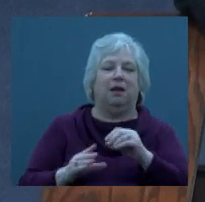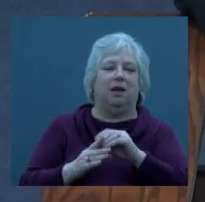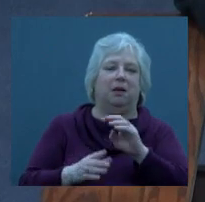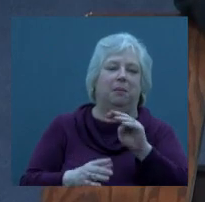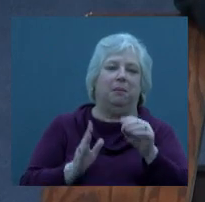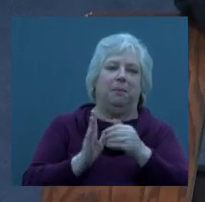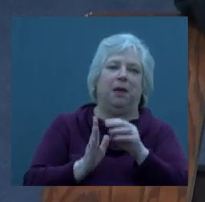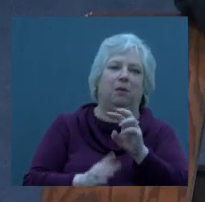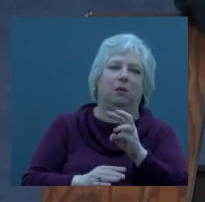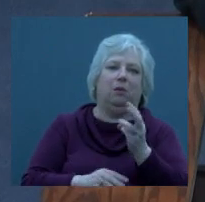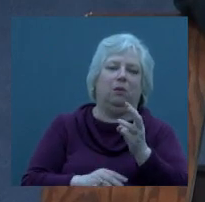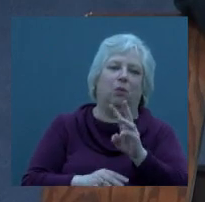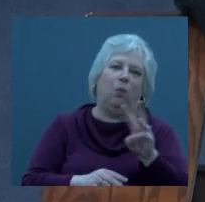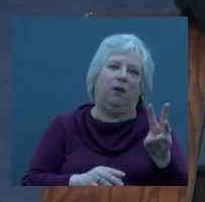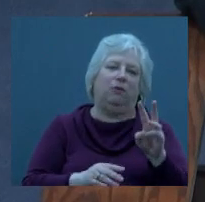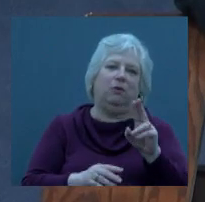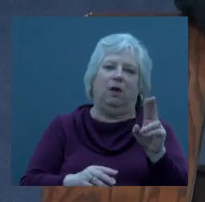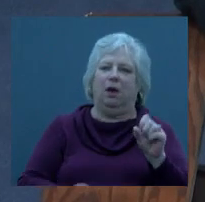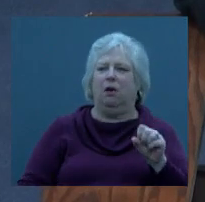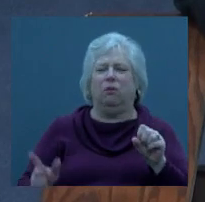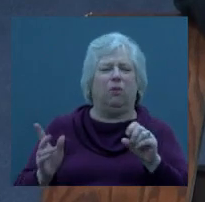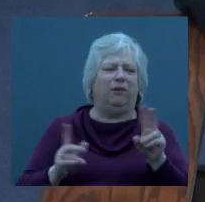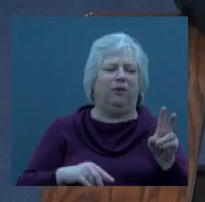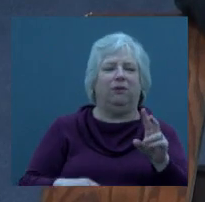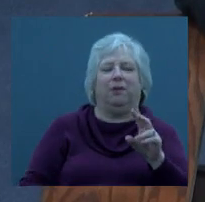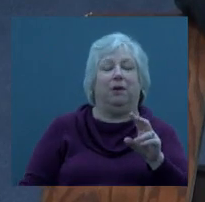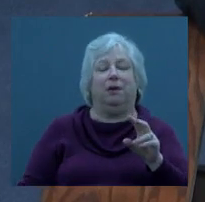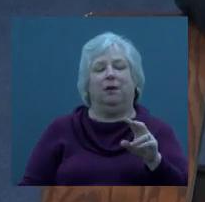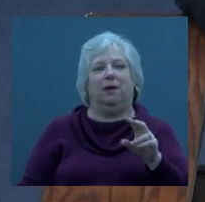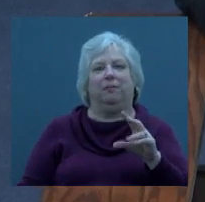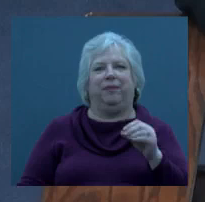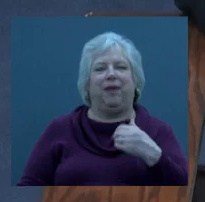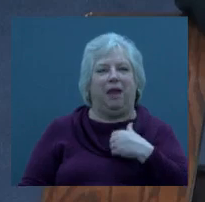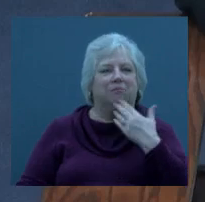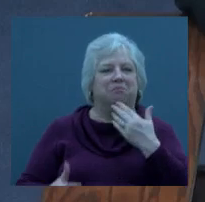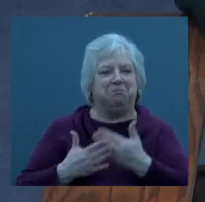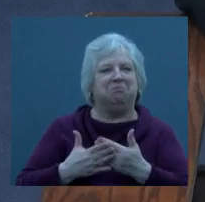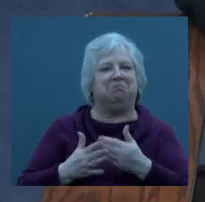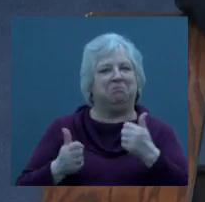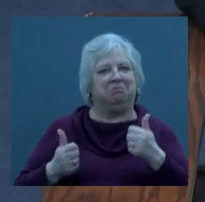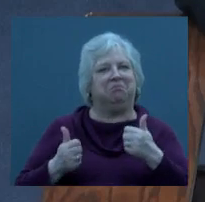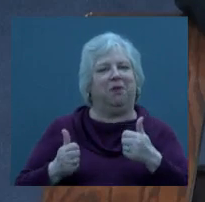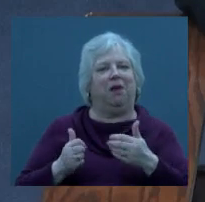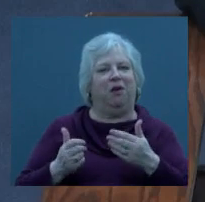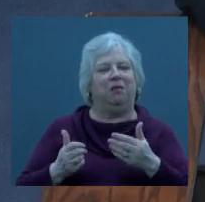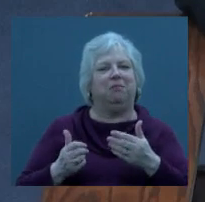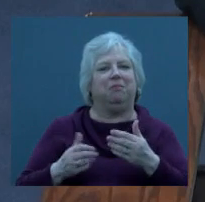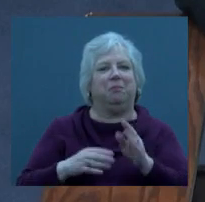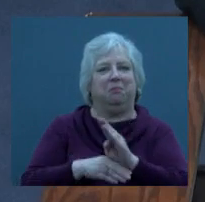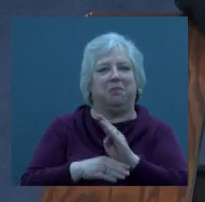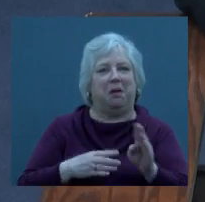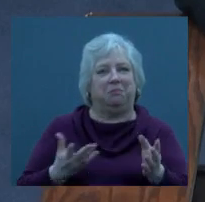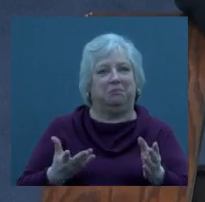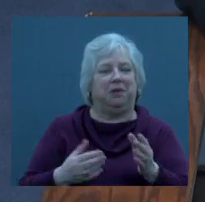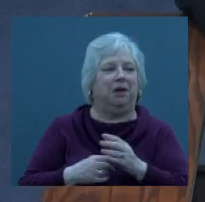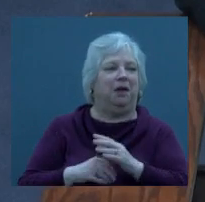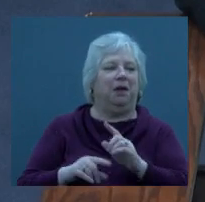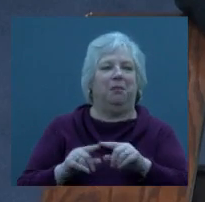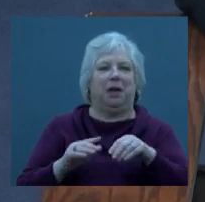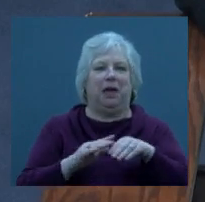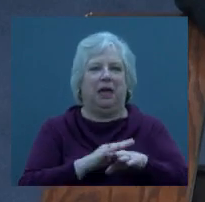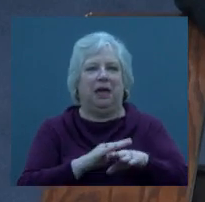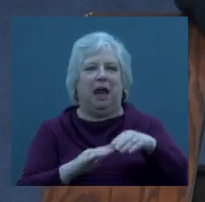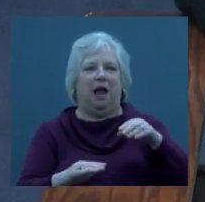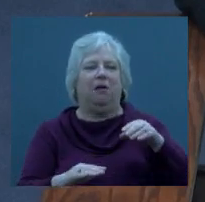Midwestern United States over the past several years, and they have a pretty good operation. But the in